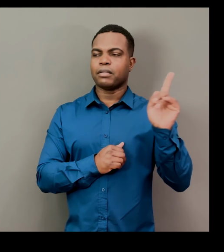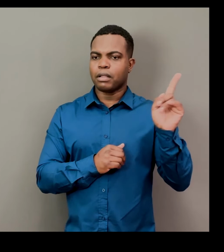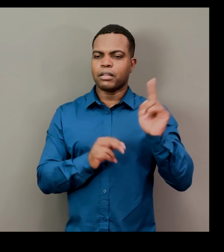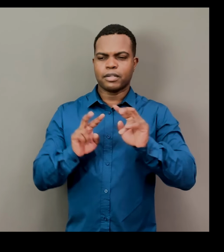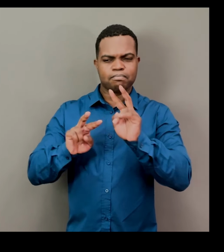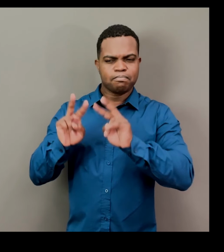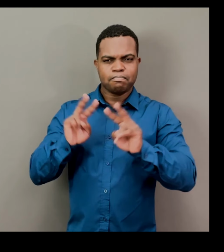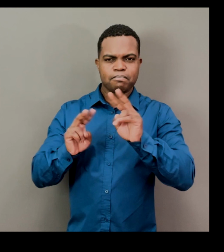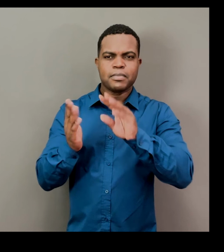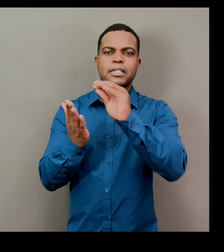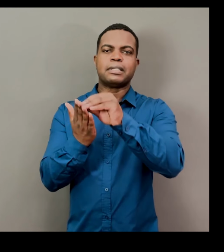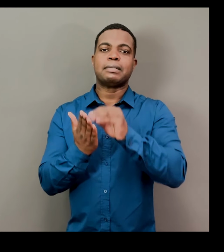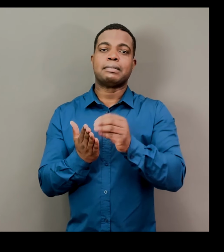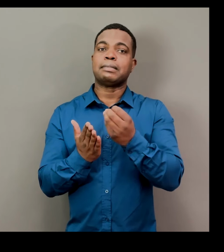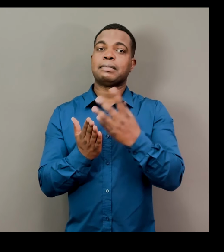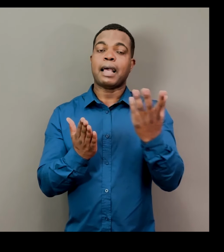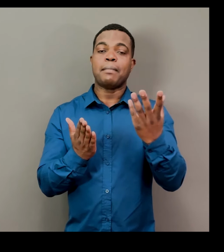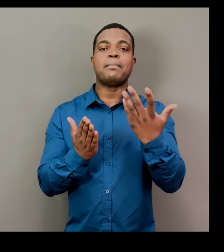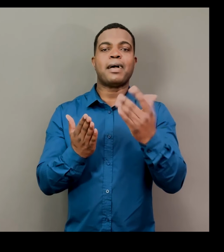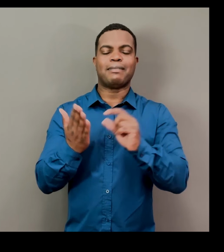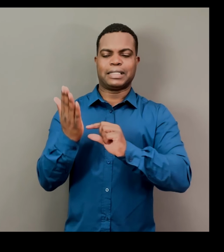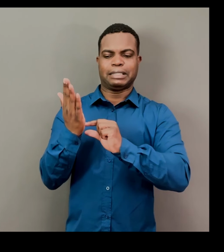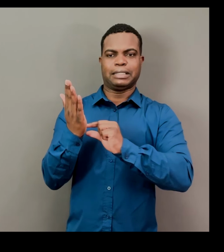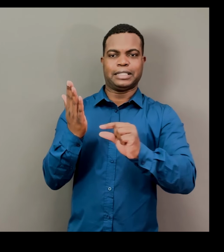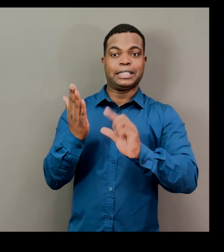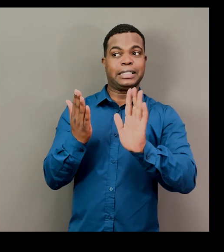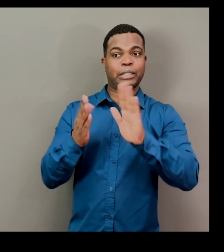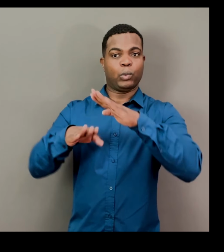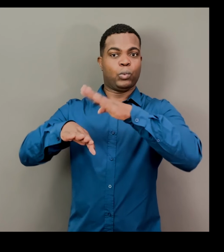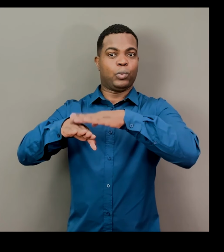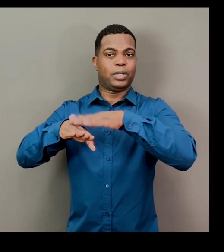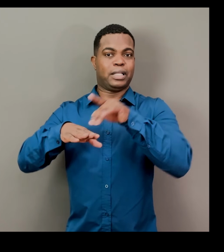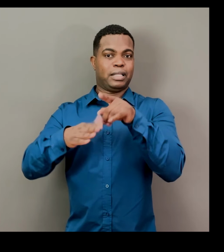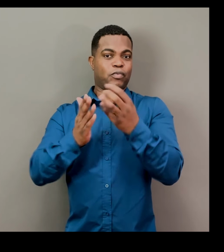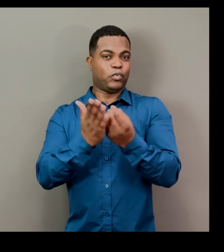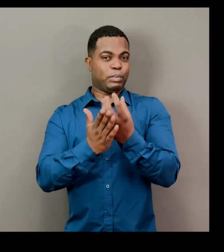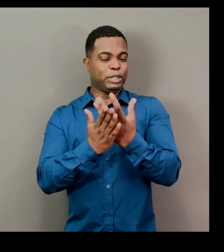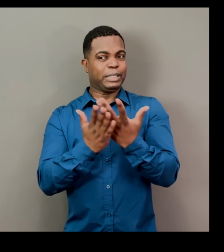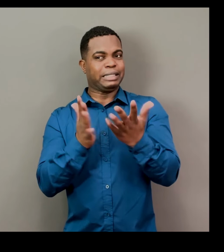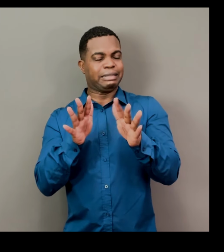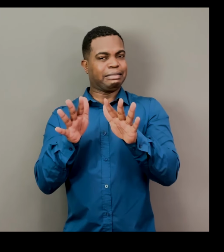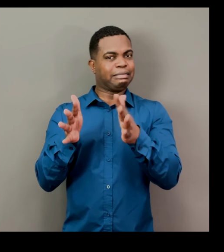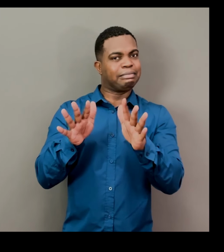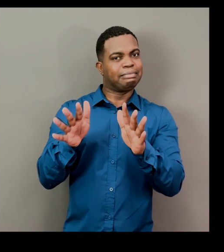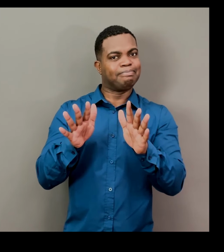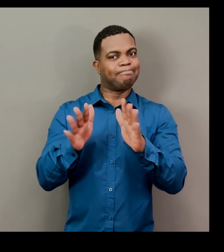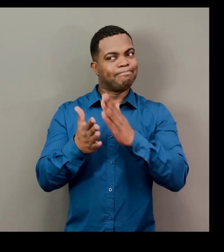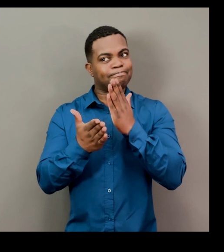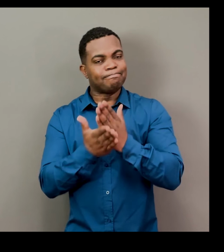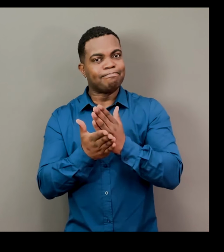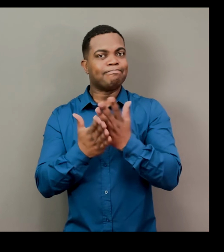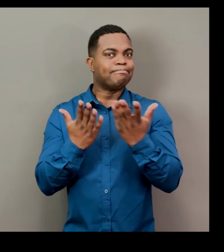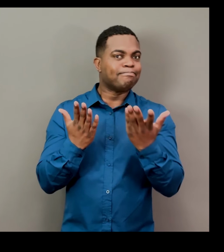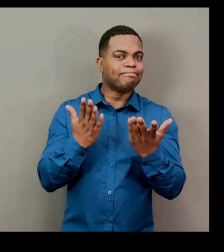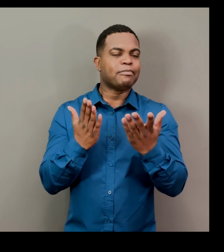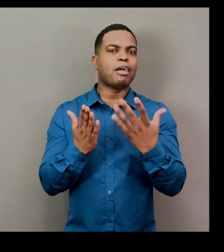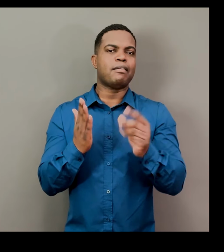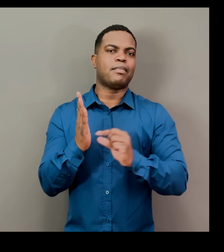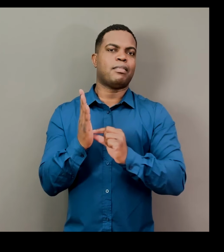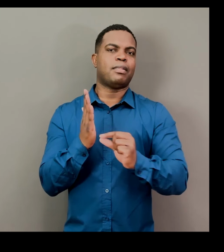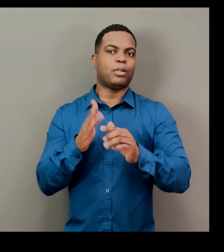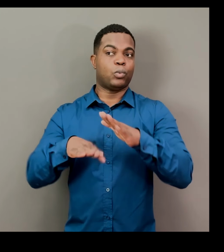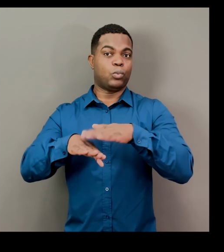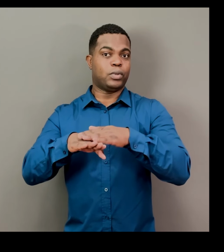entry. Wikipedia editors will post warnings if they think the entry has weaknesses.